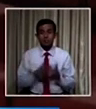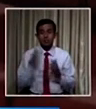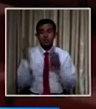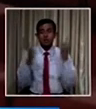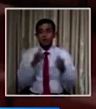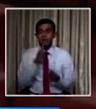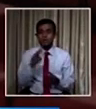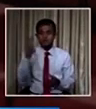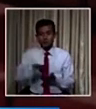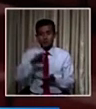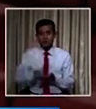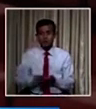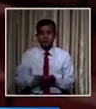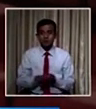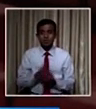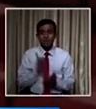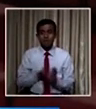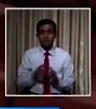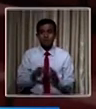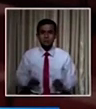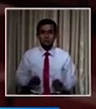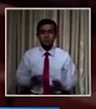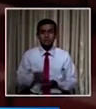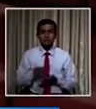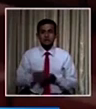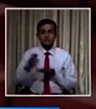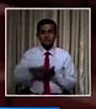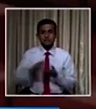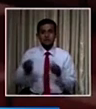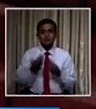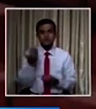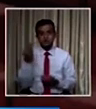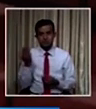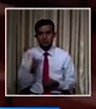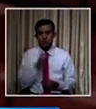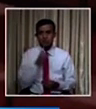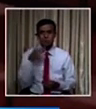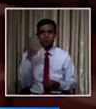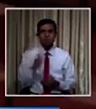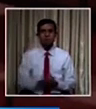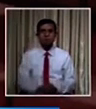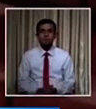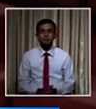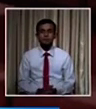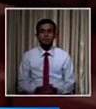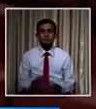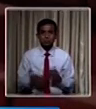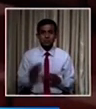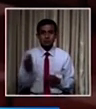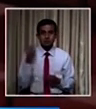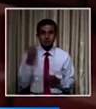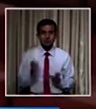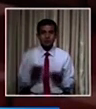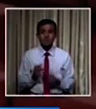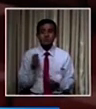that they would deliver, and they are yet to deliver. The timing is also important that we did this now, because there is